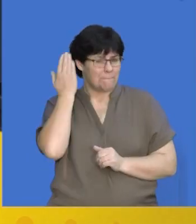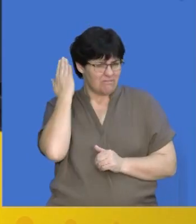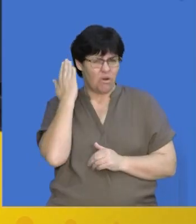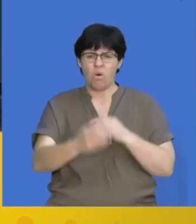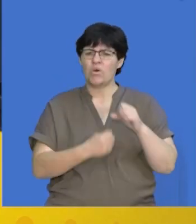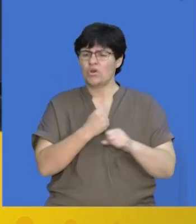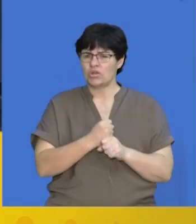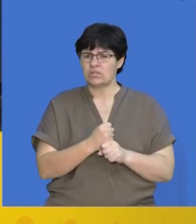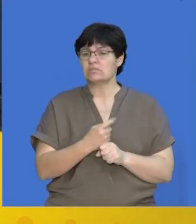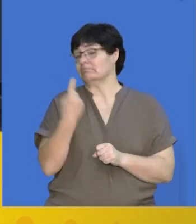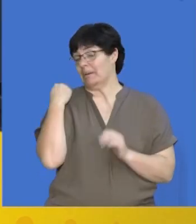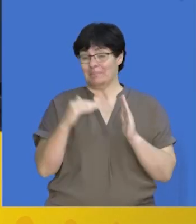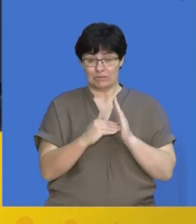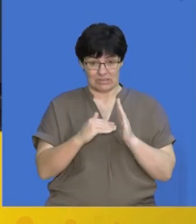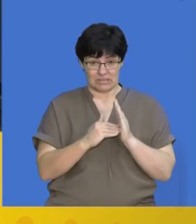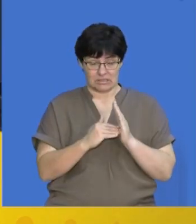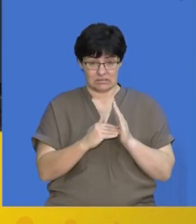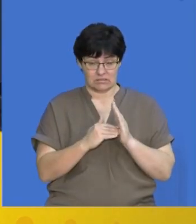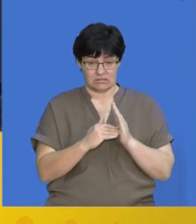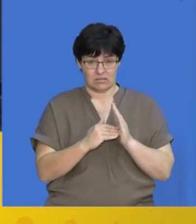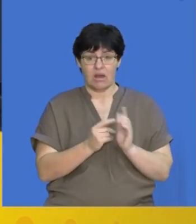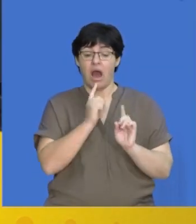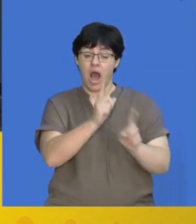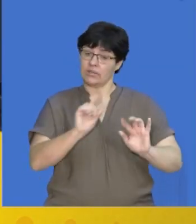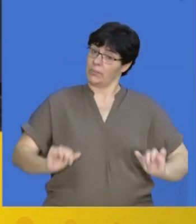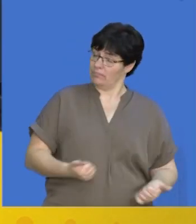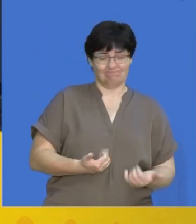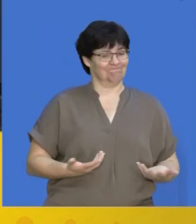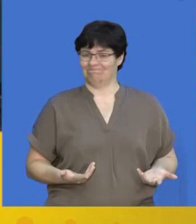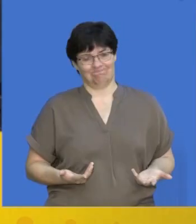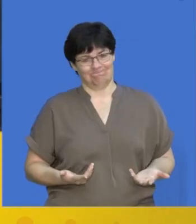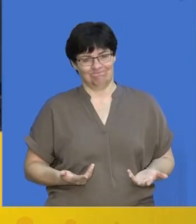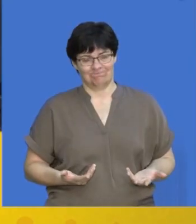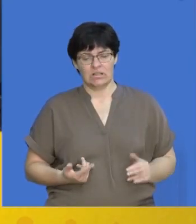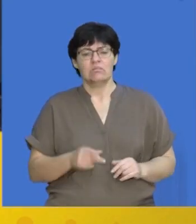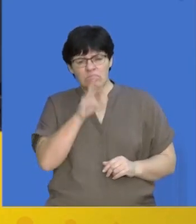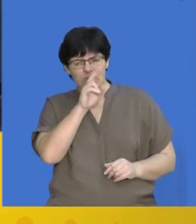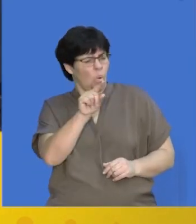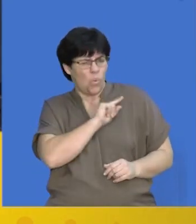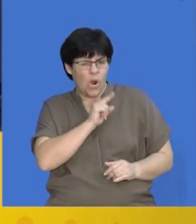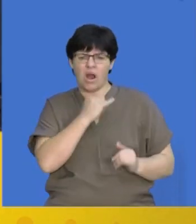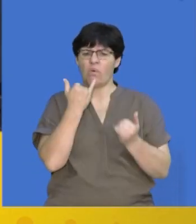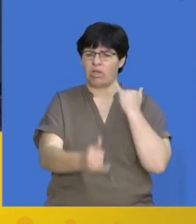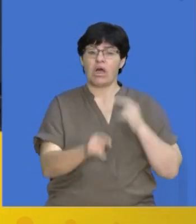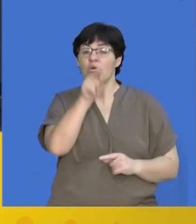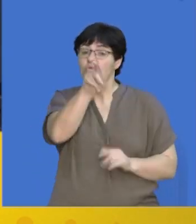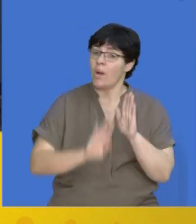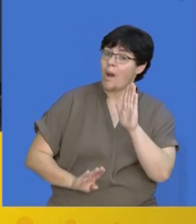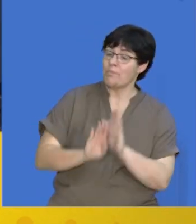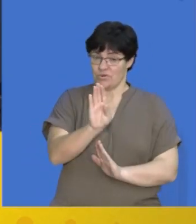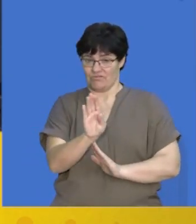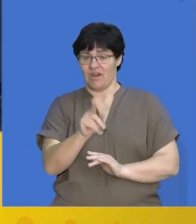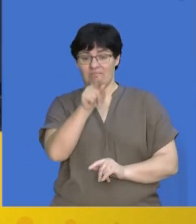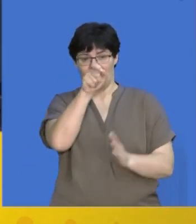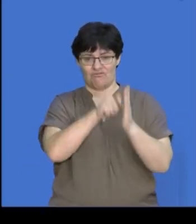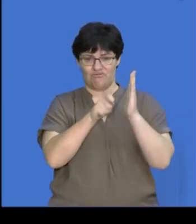years, those matriculants, did not answer it well. Let's look at why and how you can improve in terms of